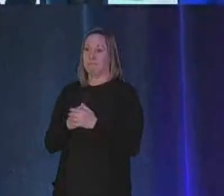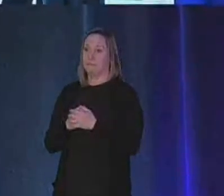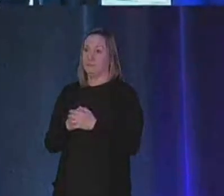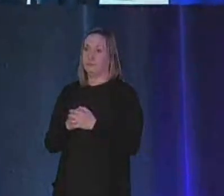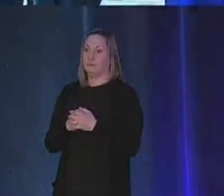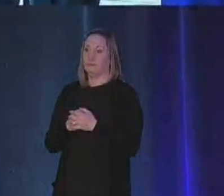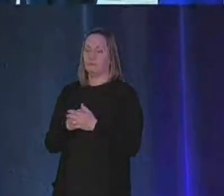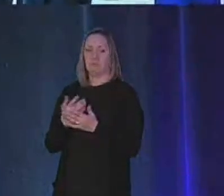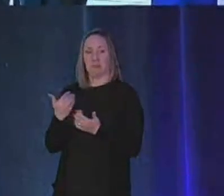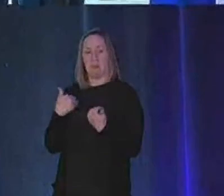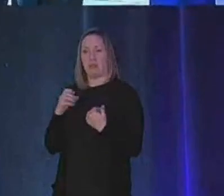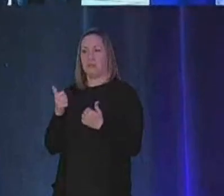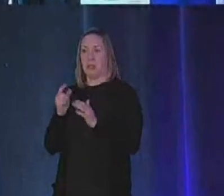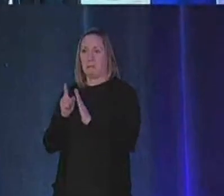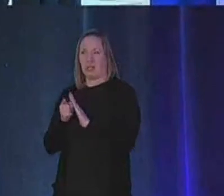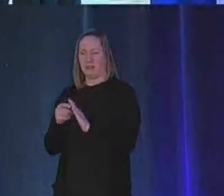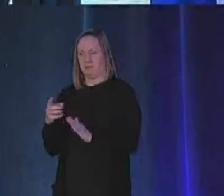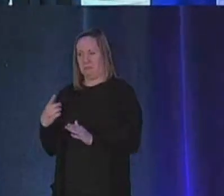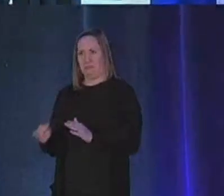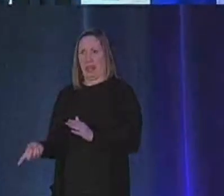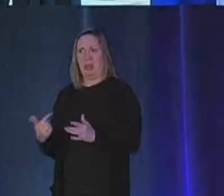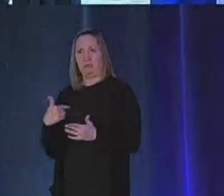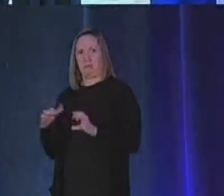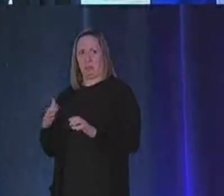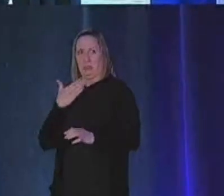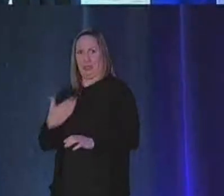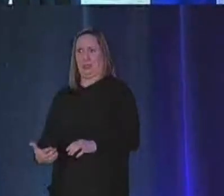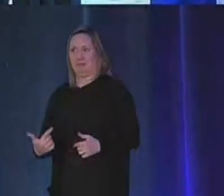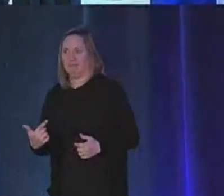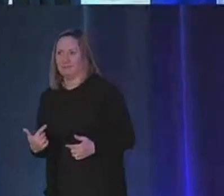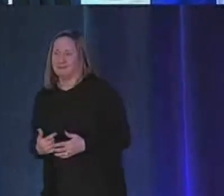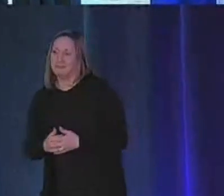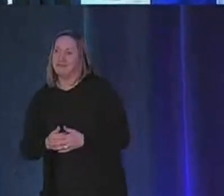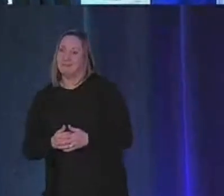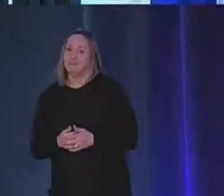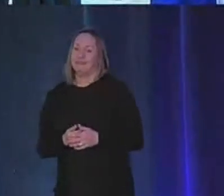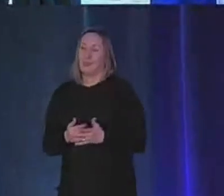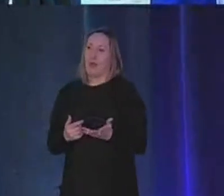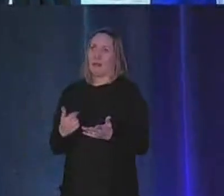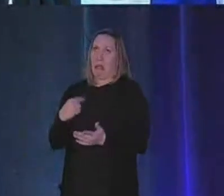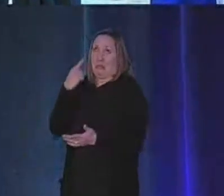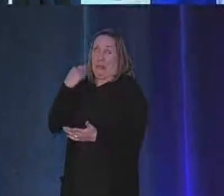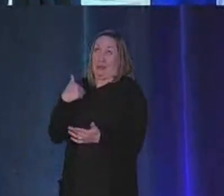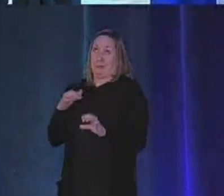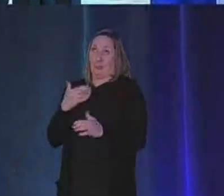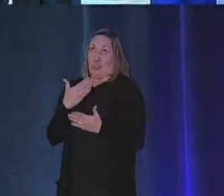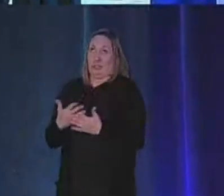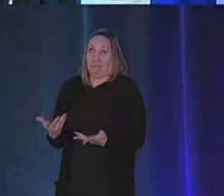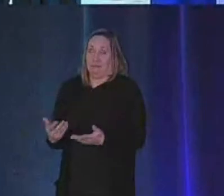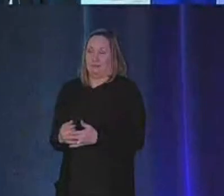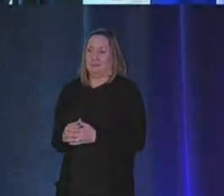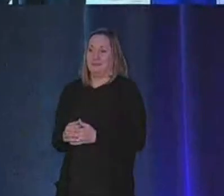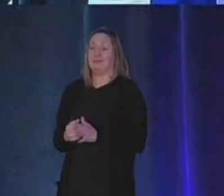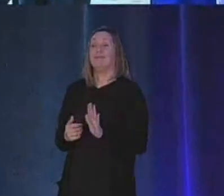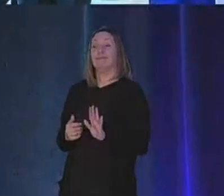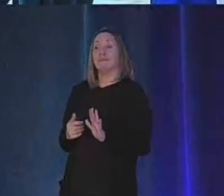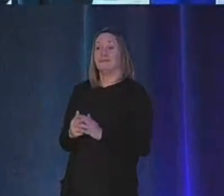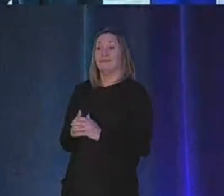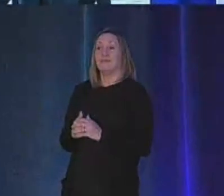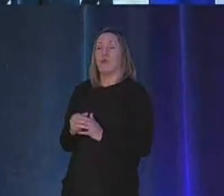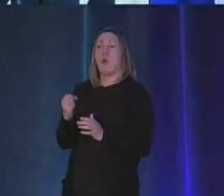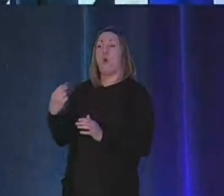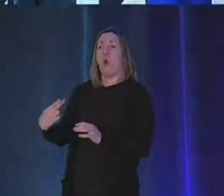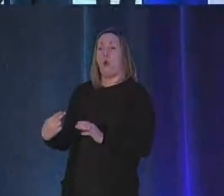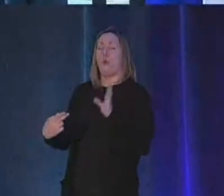I got 10 minutes. Damn, I'm doing good. Well, at least I think I am.